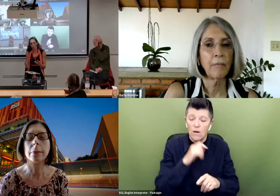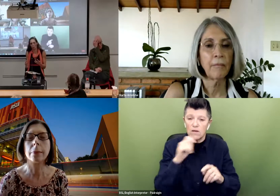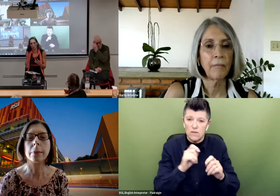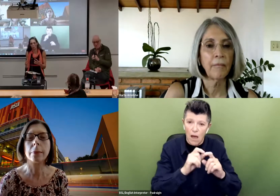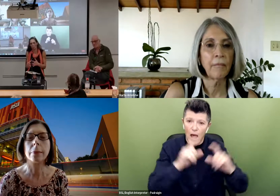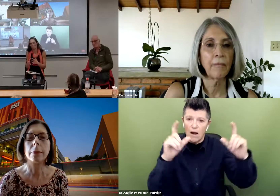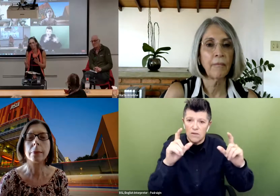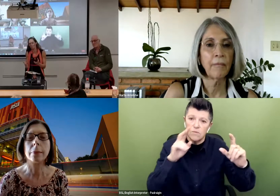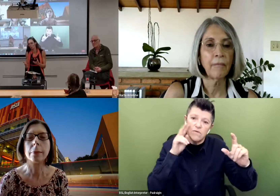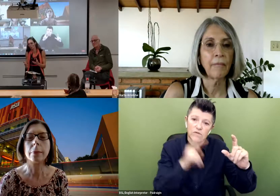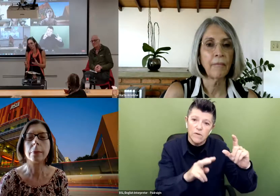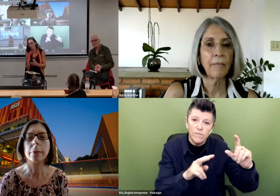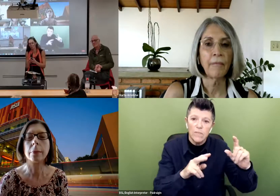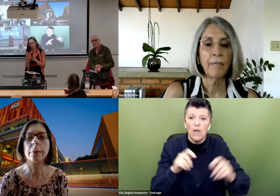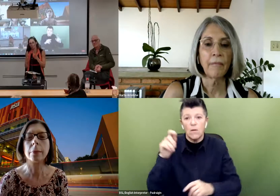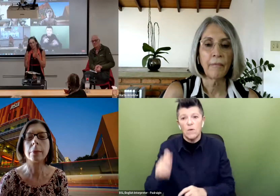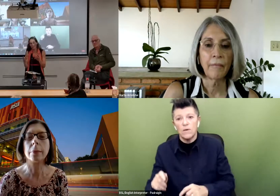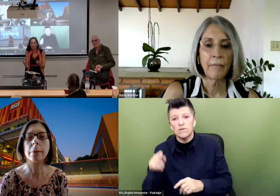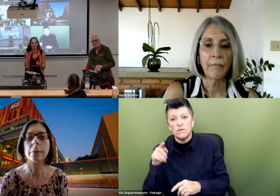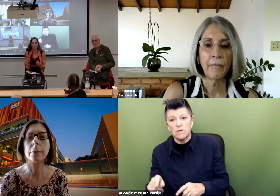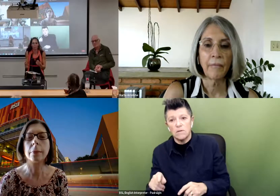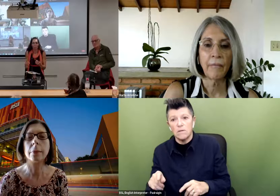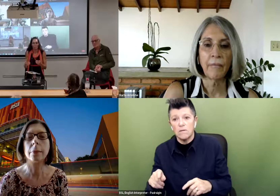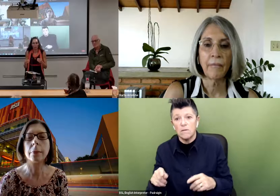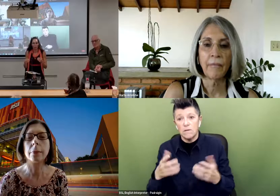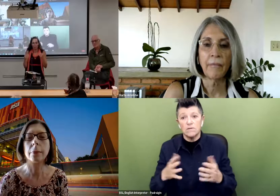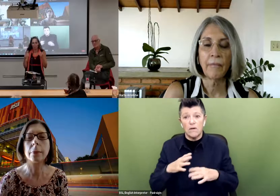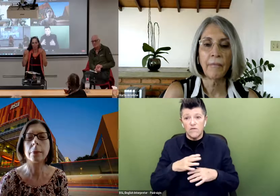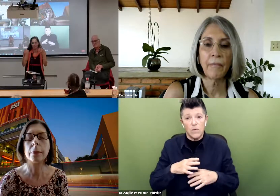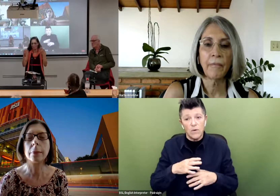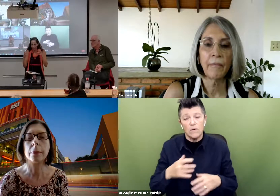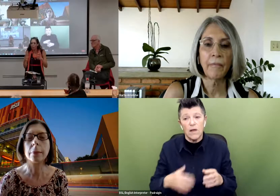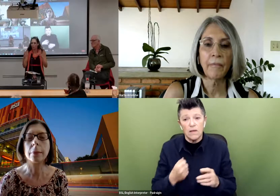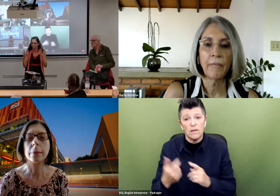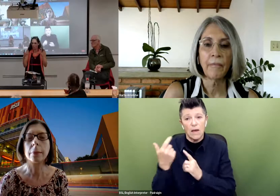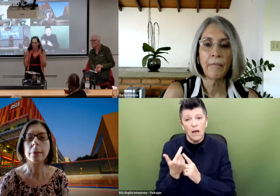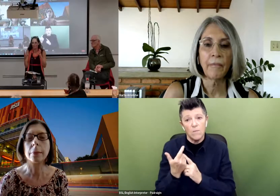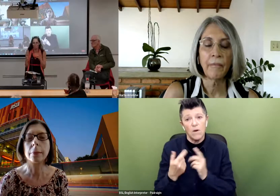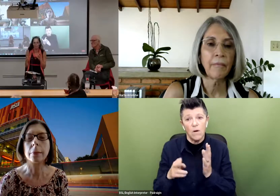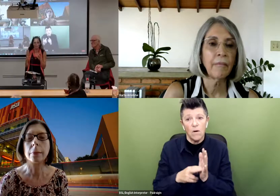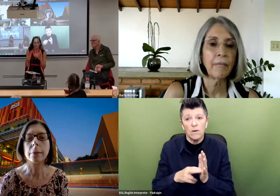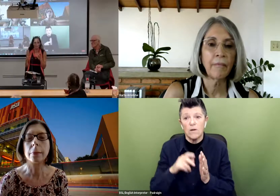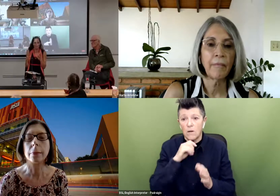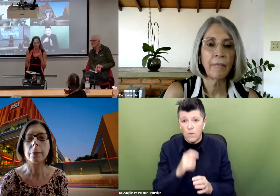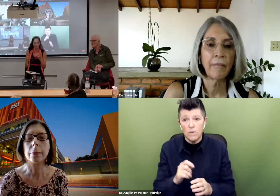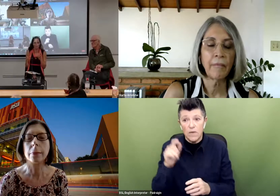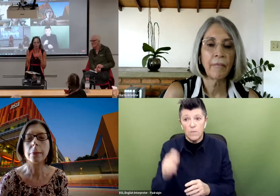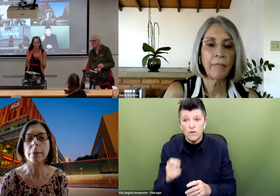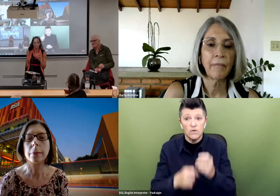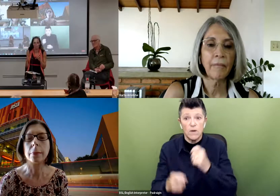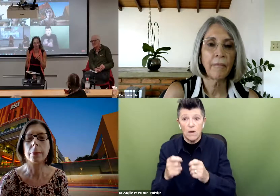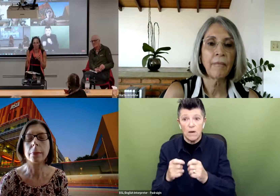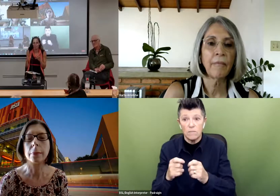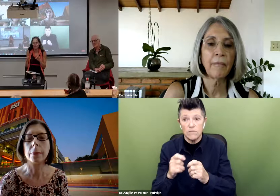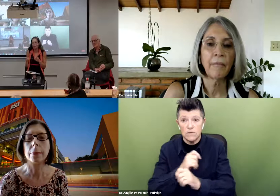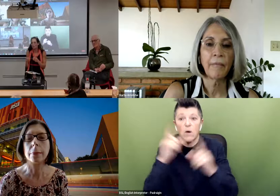who looks comfortable and is in a situation where they can turn their camera on is going to be the one that is literally put in the spotlight. They even call